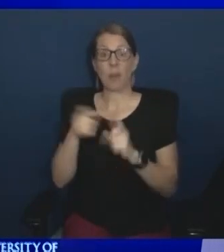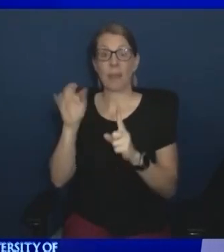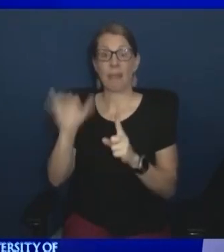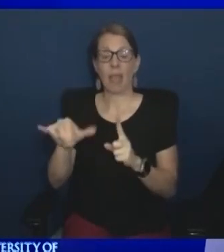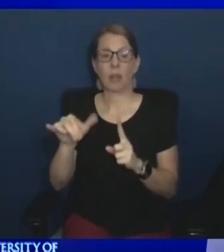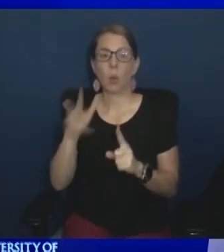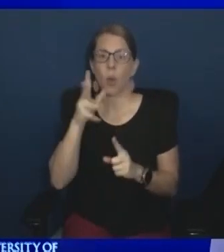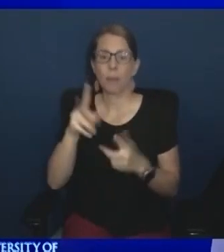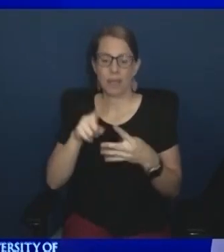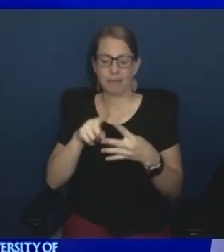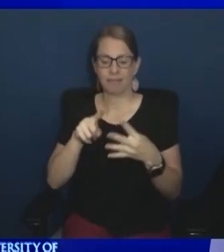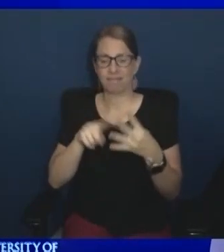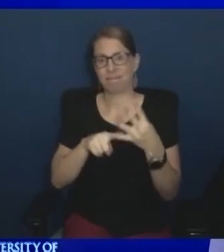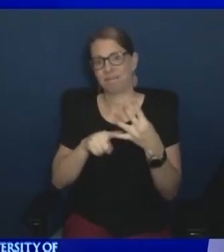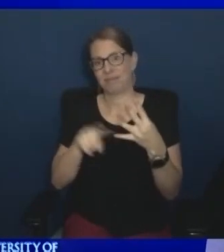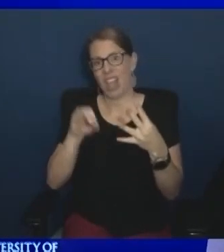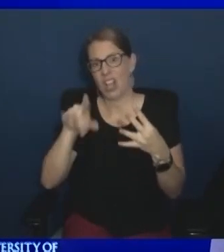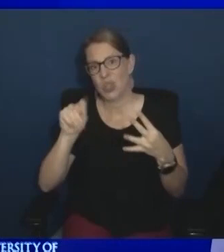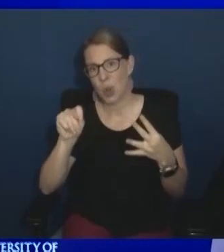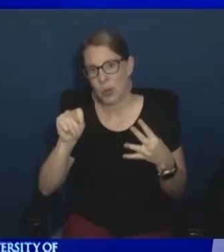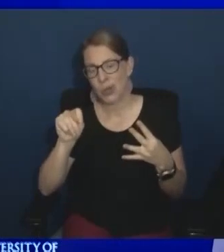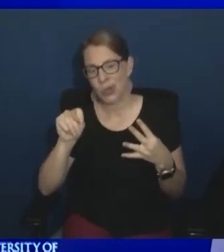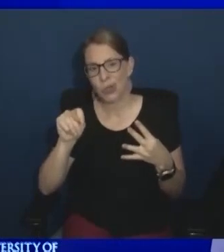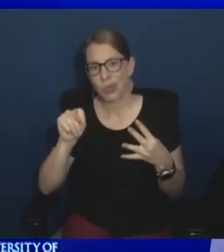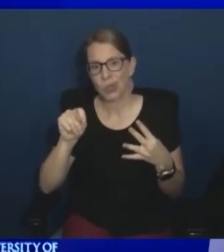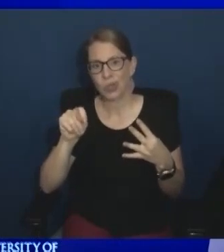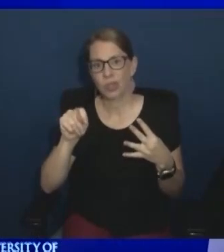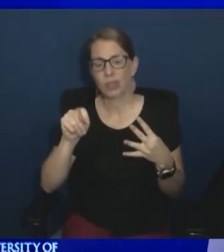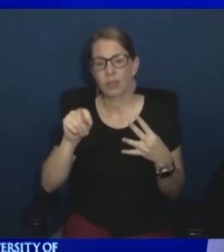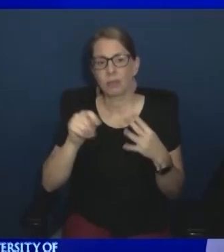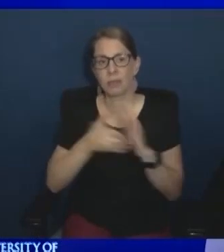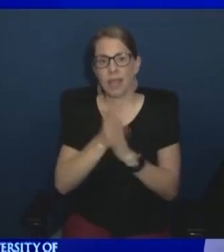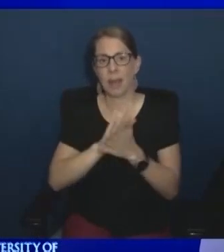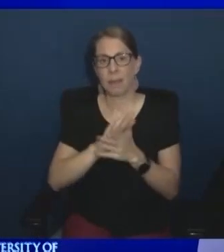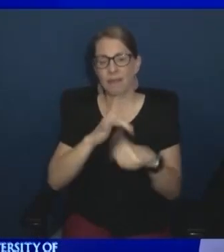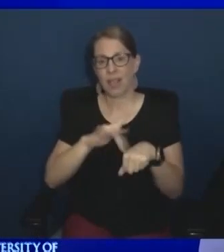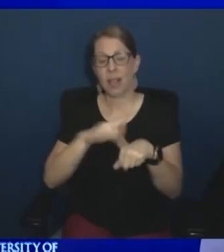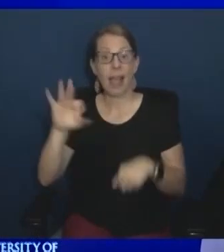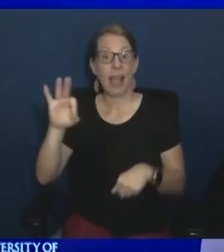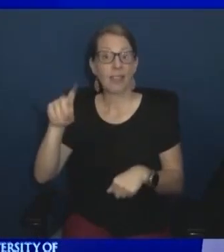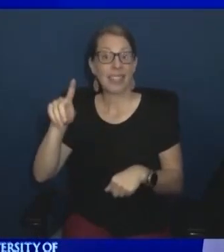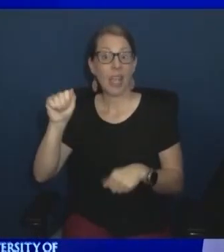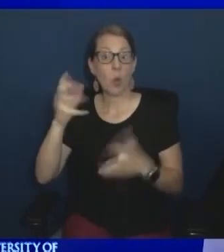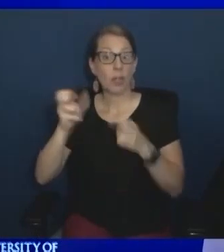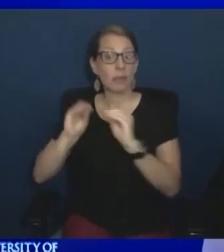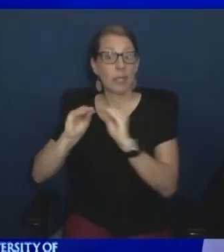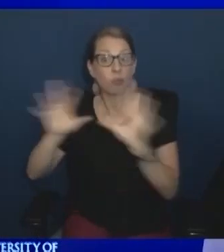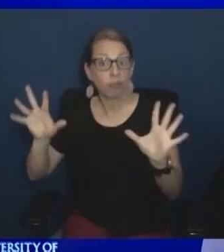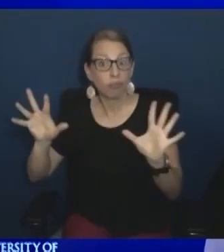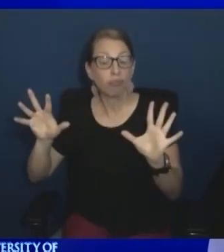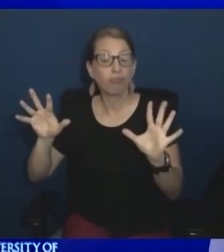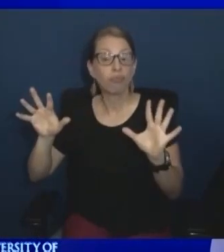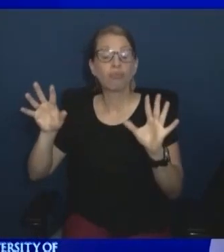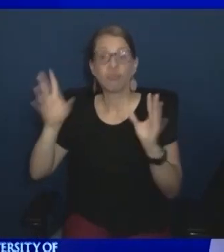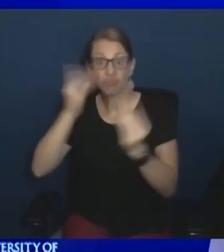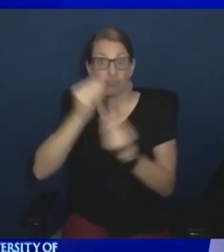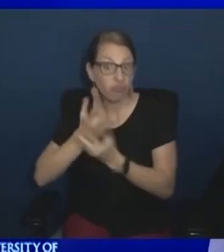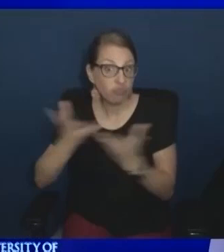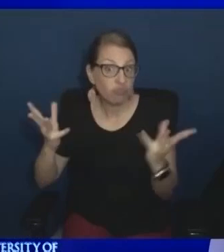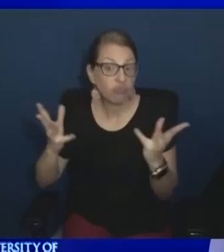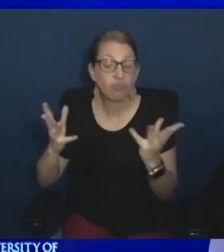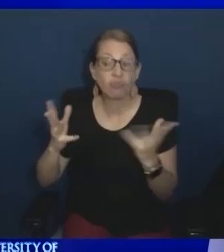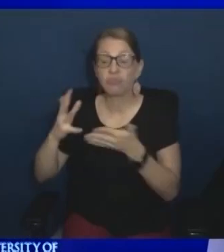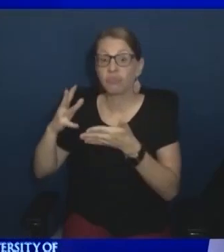October when that may become available. Again, because the FDA is wanting to be transparent, is wanting to do all the due diligence, making sure that